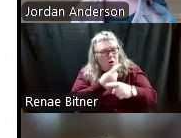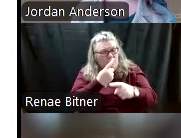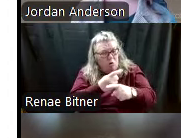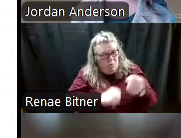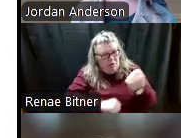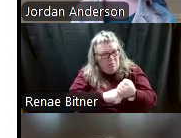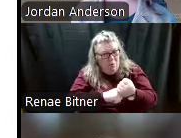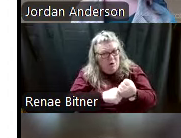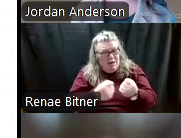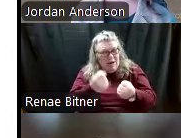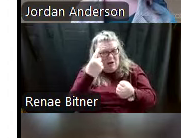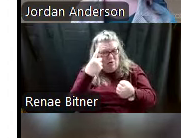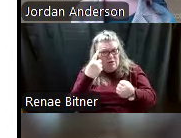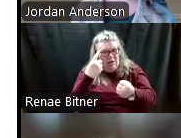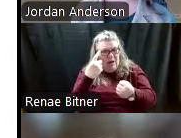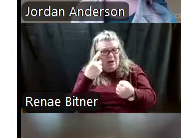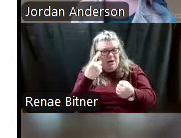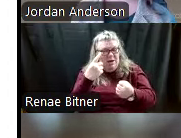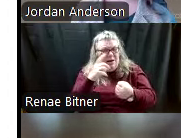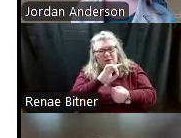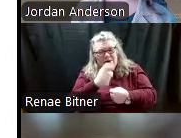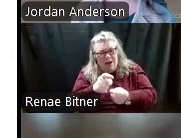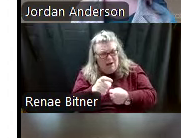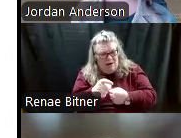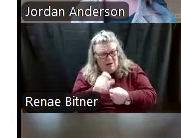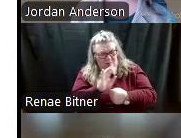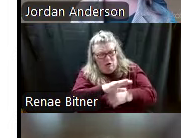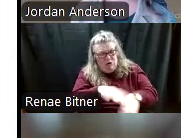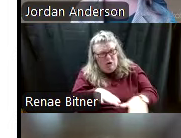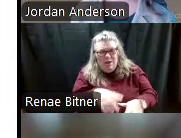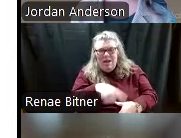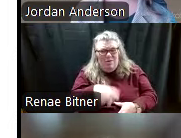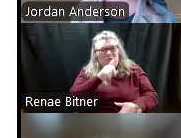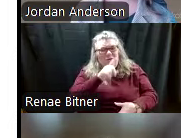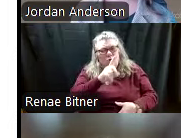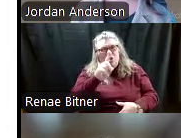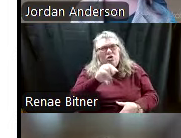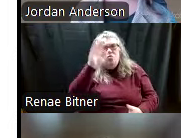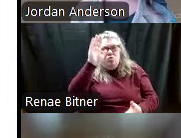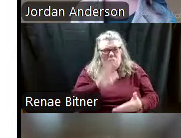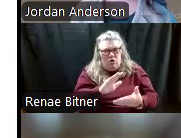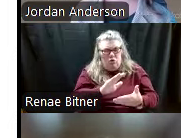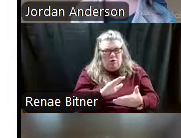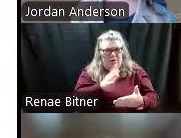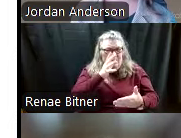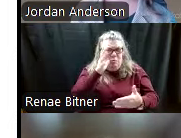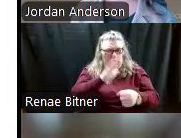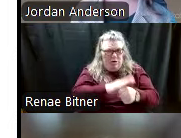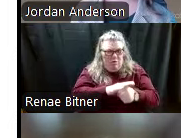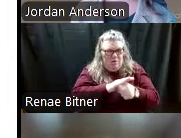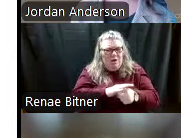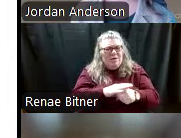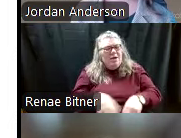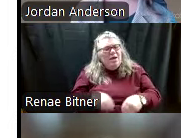support to understand the diagnosis of their child, that they really do reduce that parental stress on them, and it gives